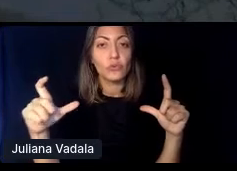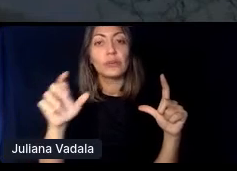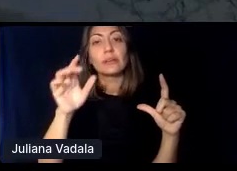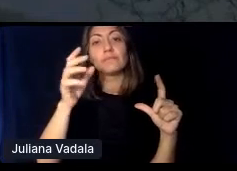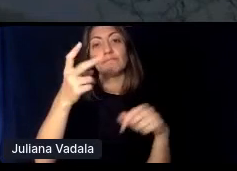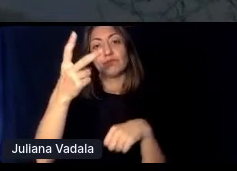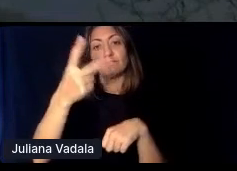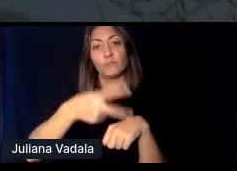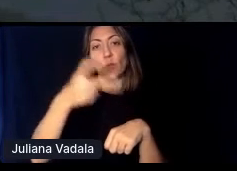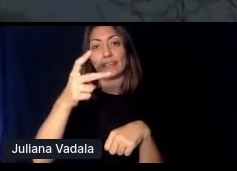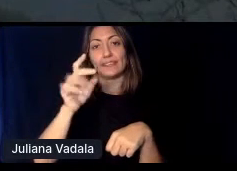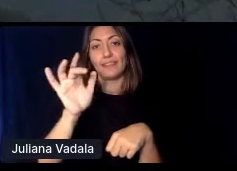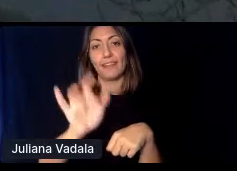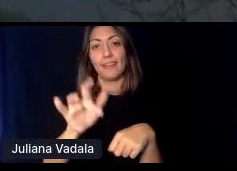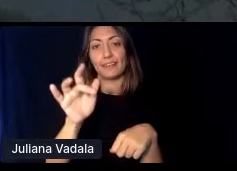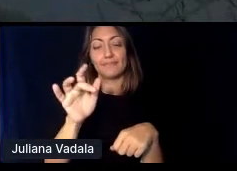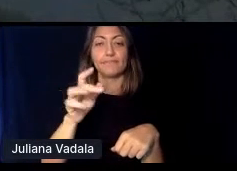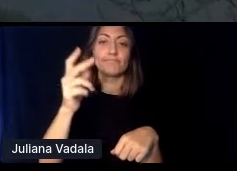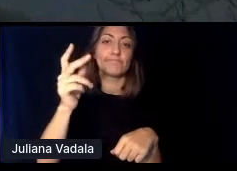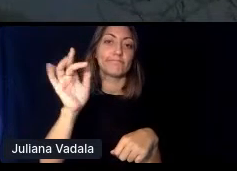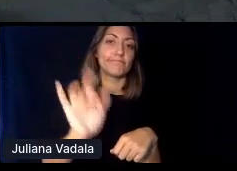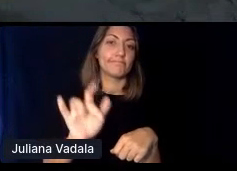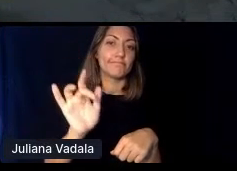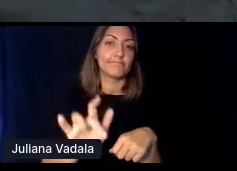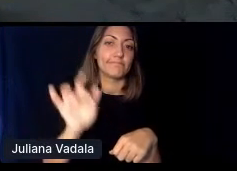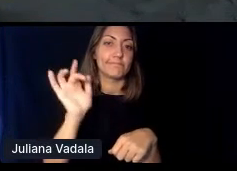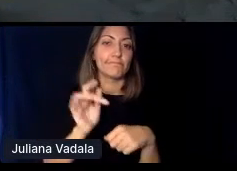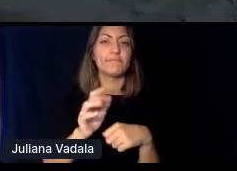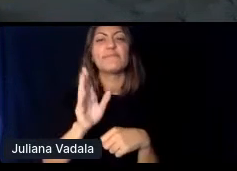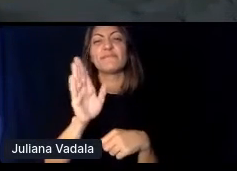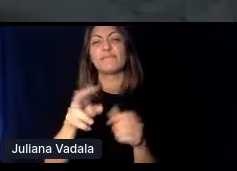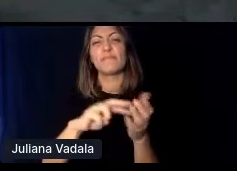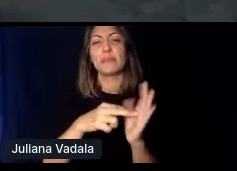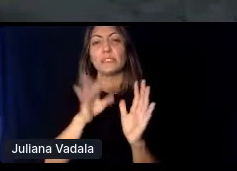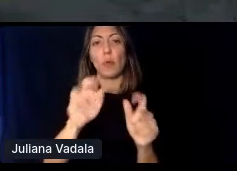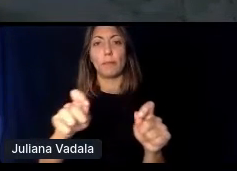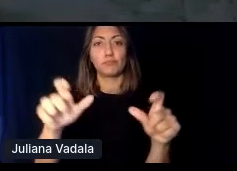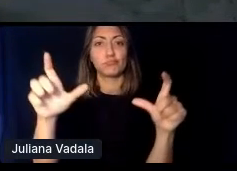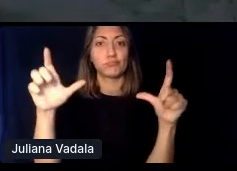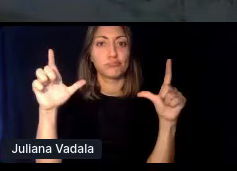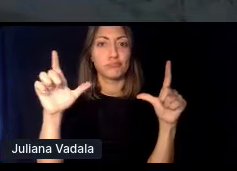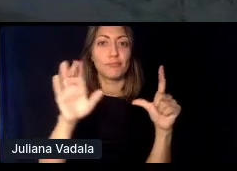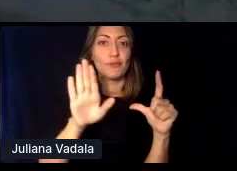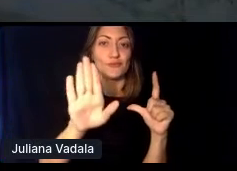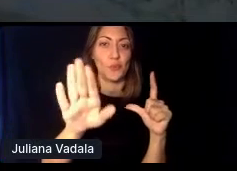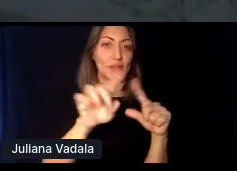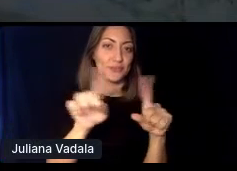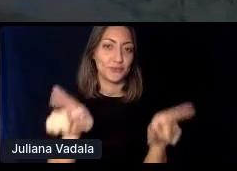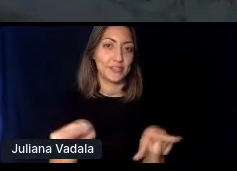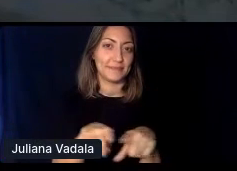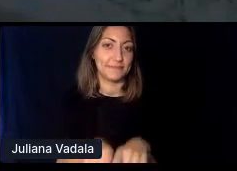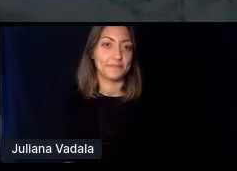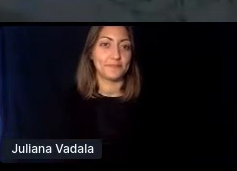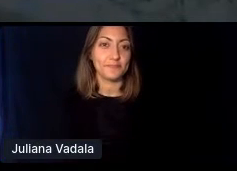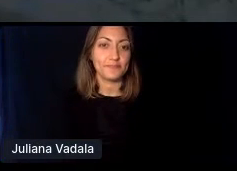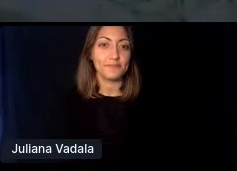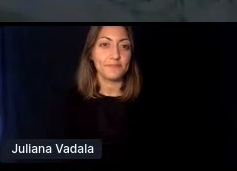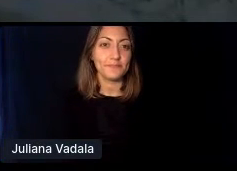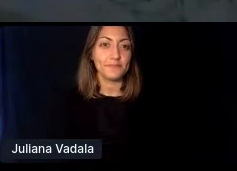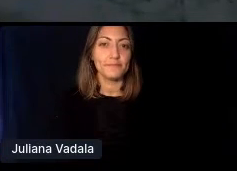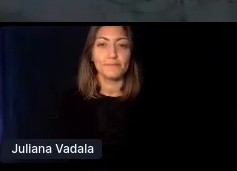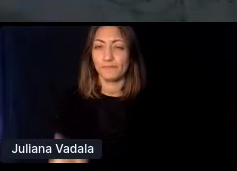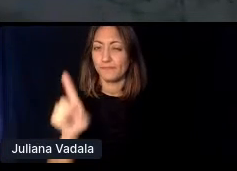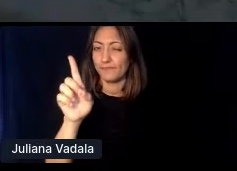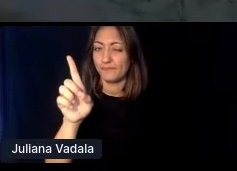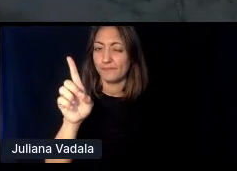screen. Just give me a second while it's loading. It looks like it's taking a minute to, oh goodness, let's